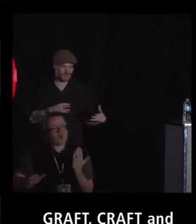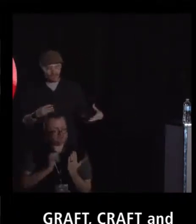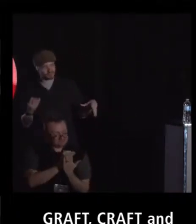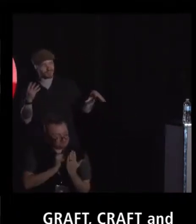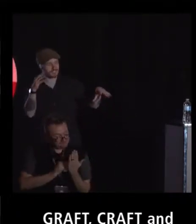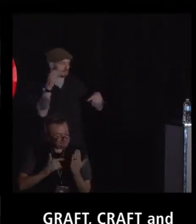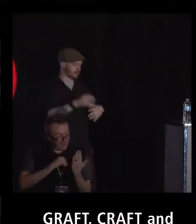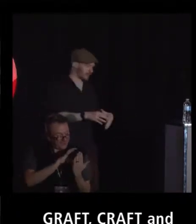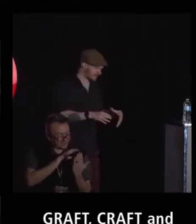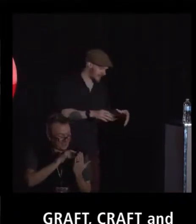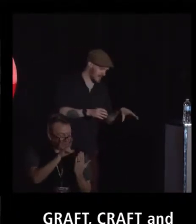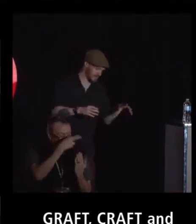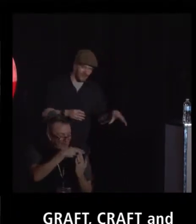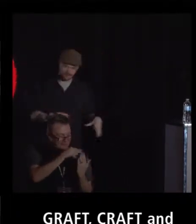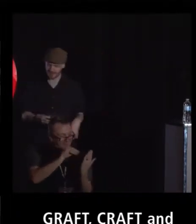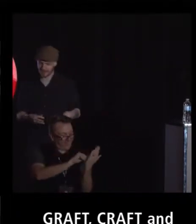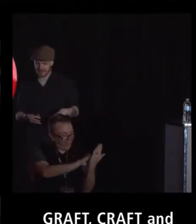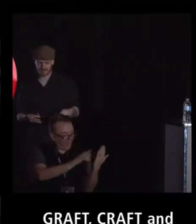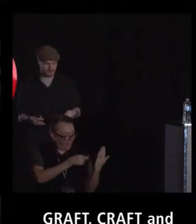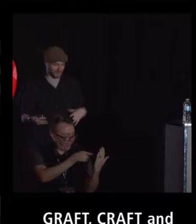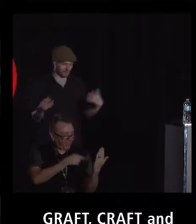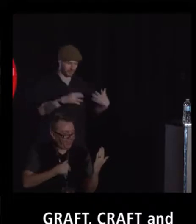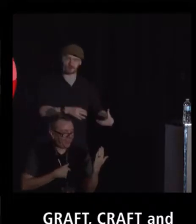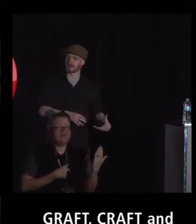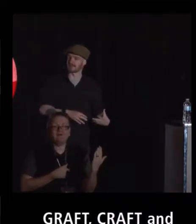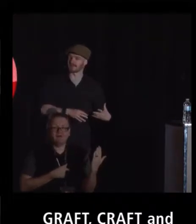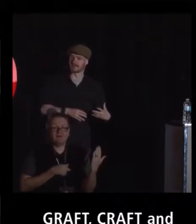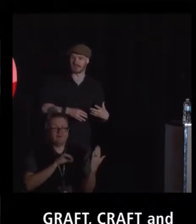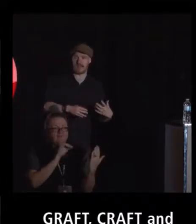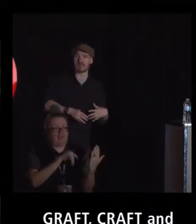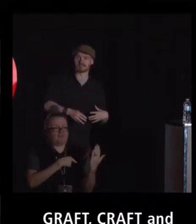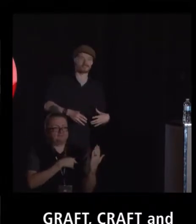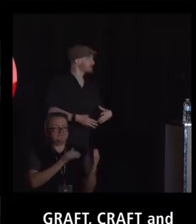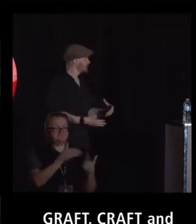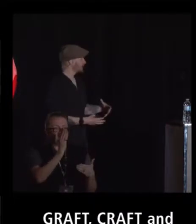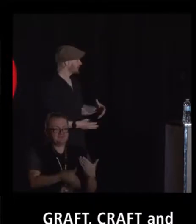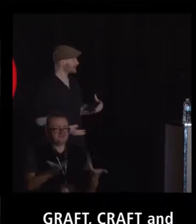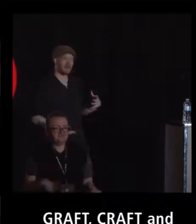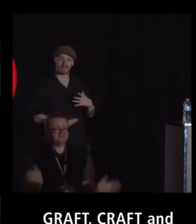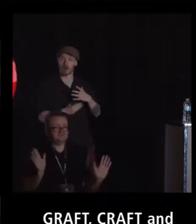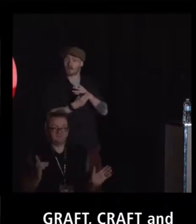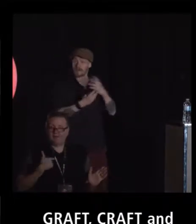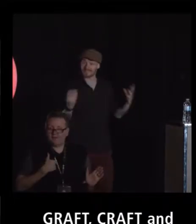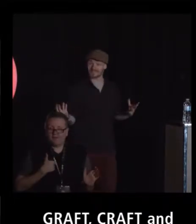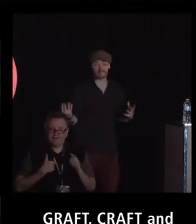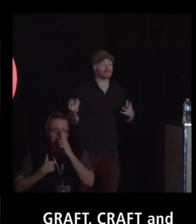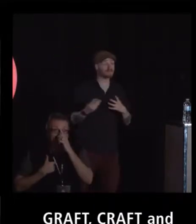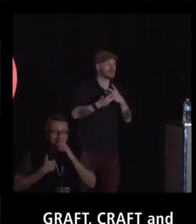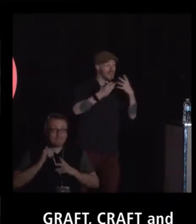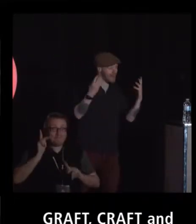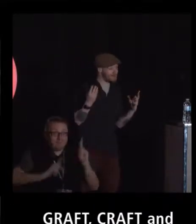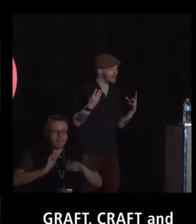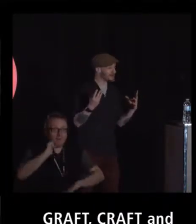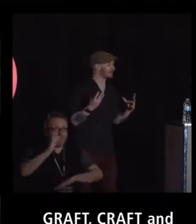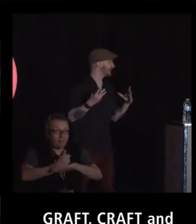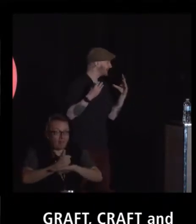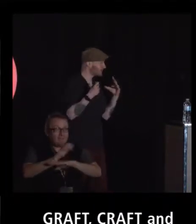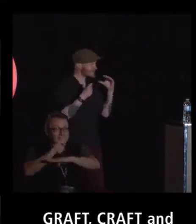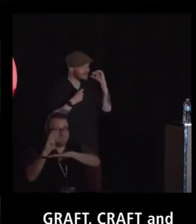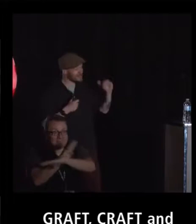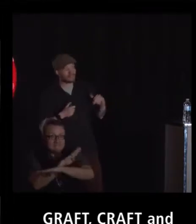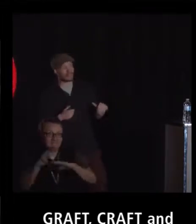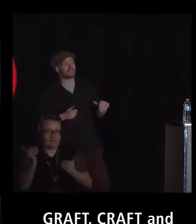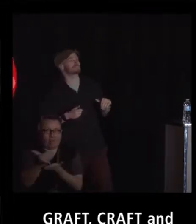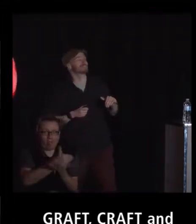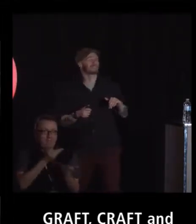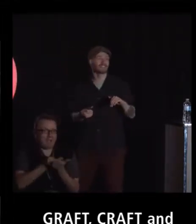page and you were like, this is my character, and you give it a crazy name, and that's normally where it ends. But this, they've made a whole business on it. They've made an